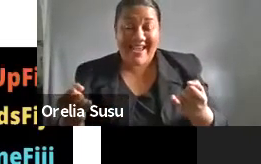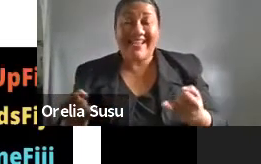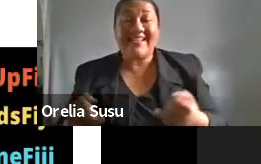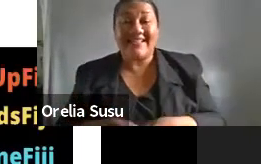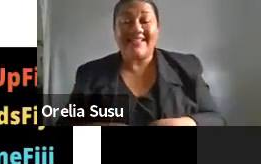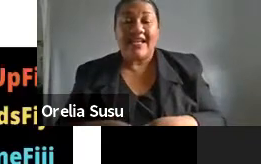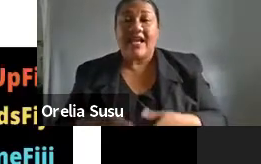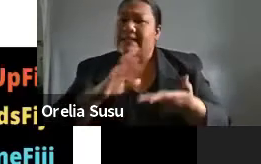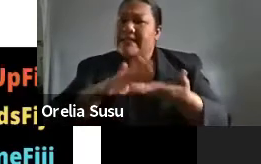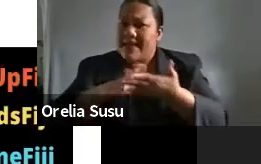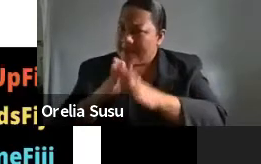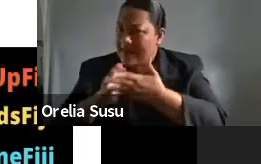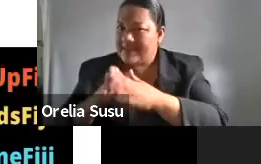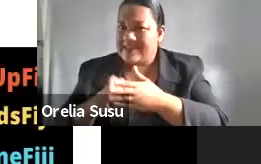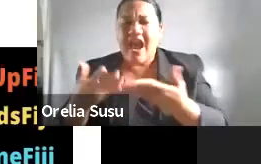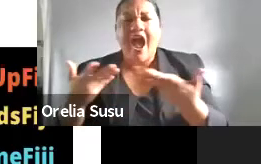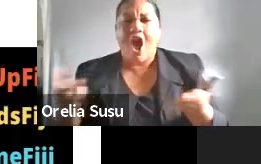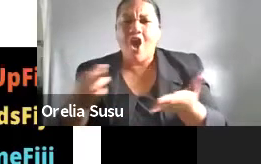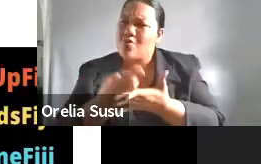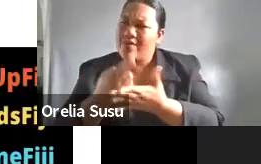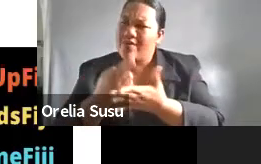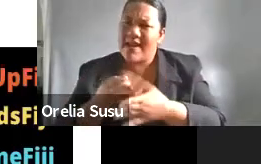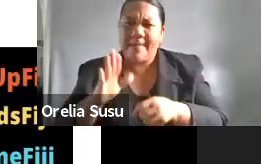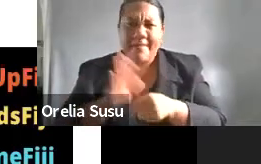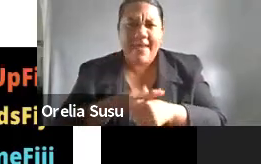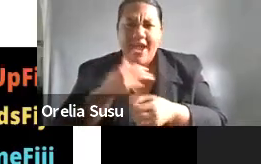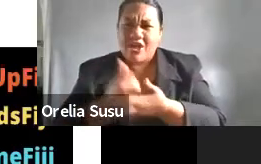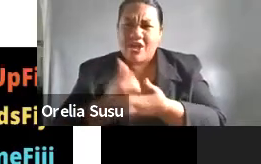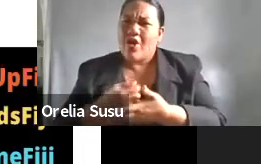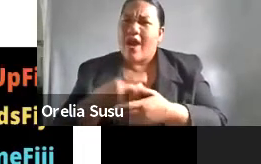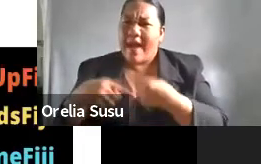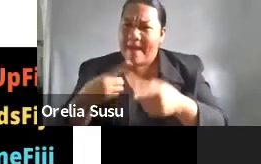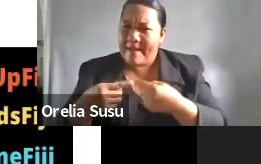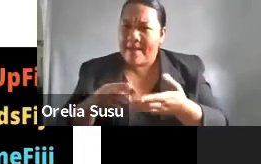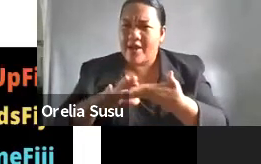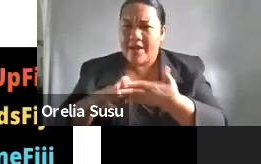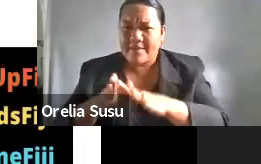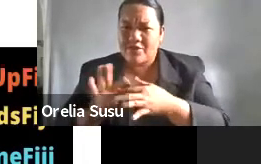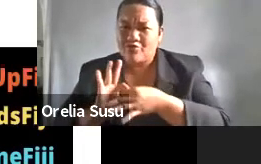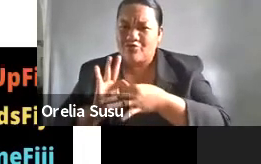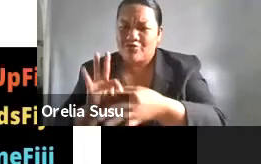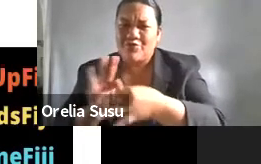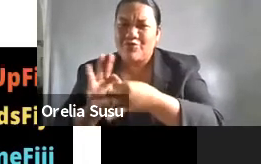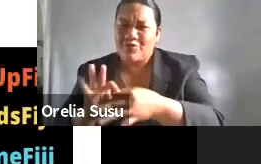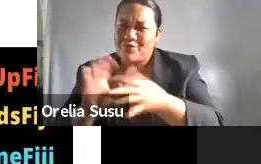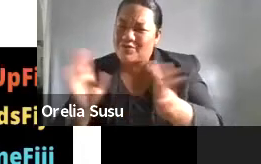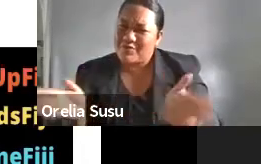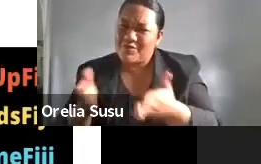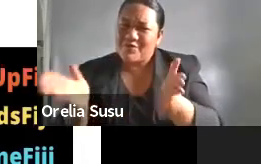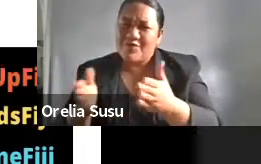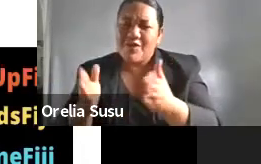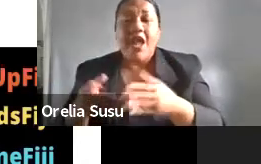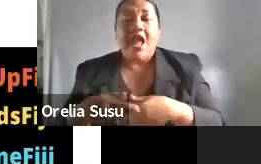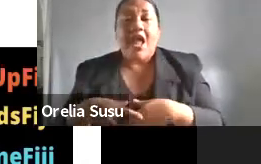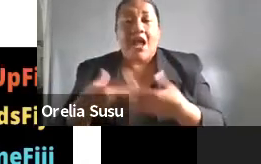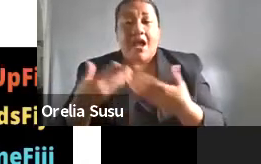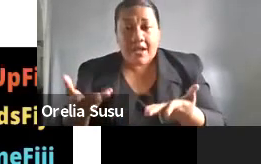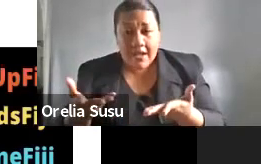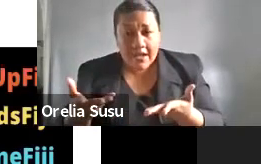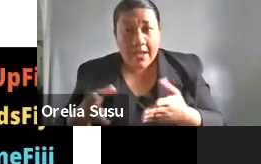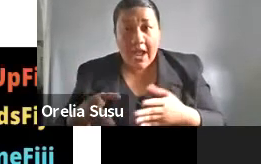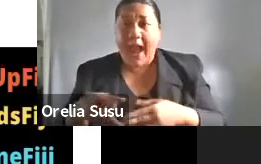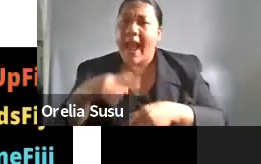of practice. Like how do we really make sure like regardless of where we tuning from in this restriction that we're not able to meet and stuff always still